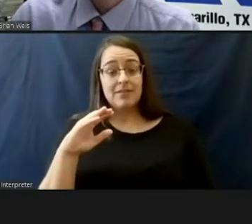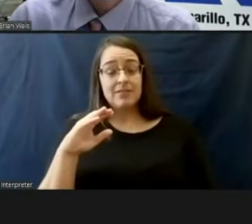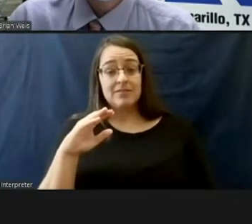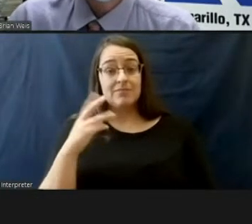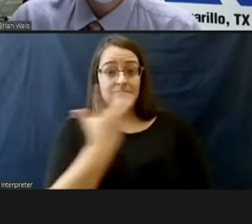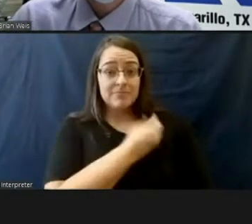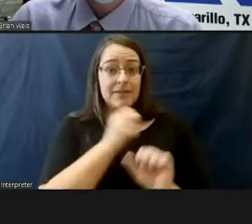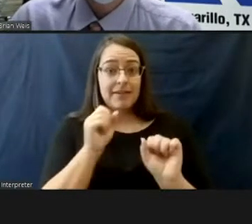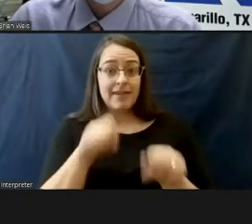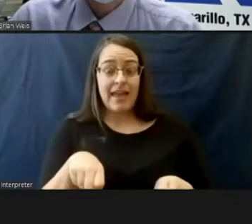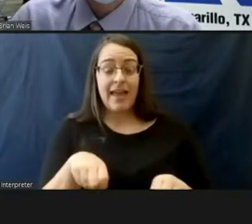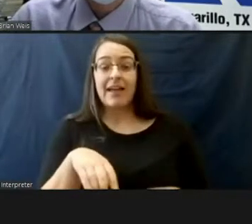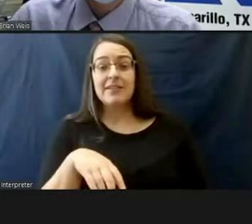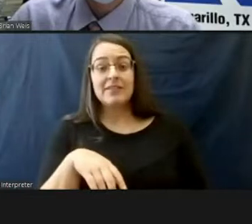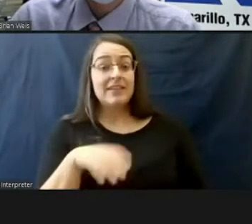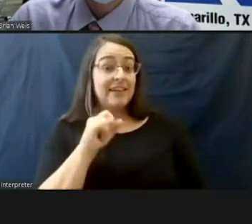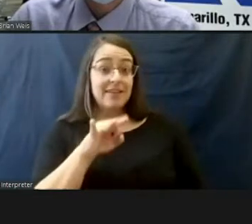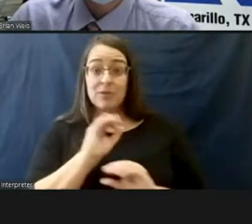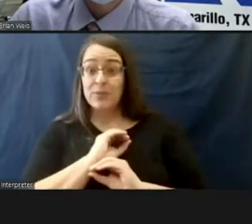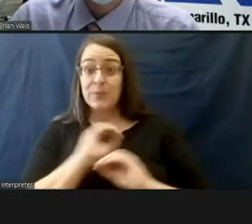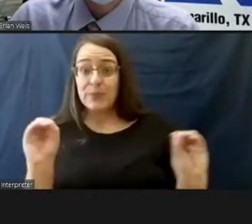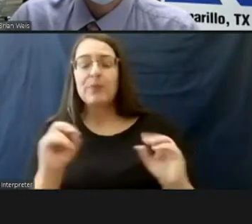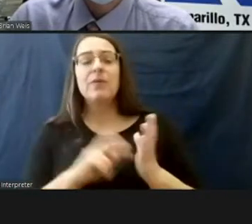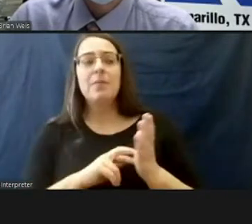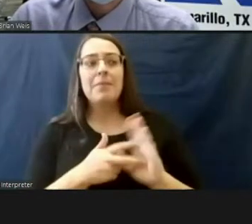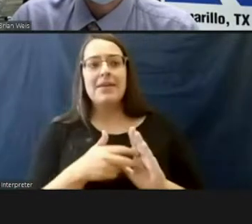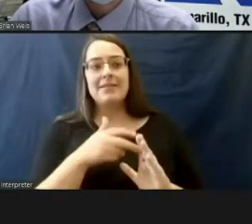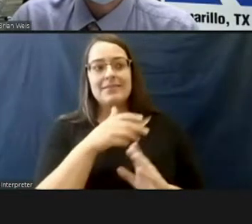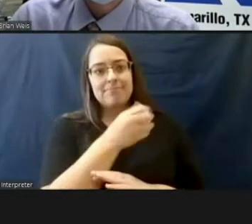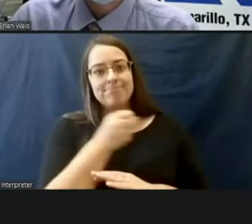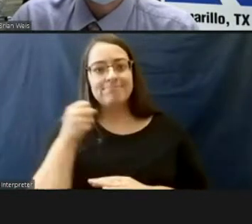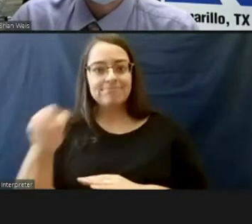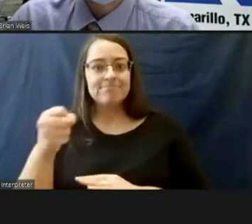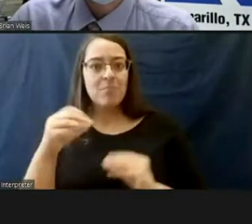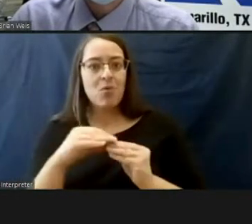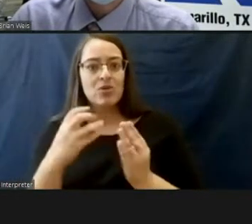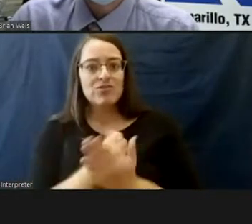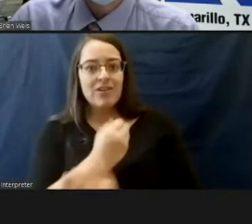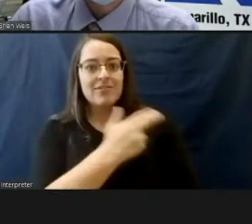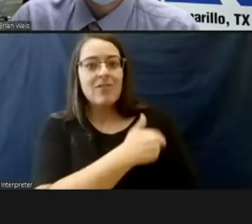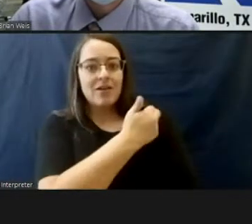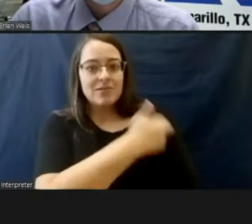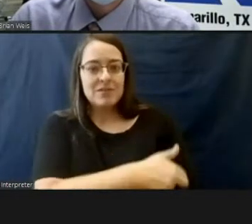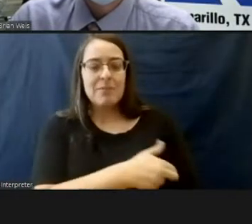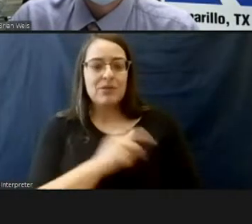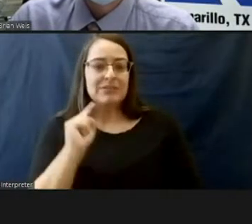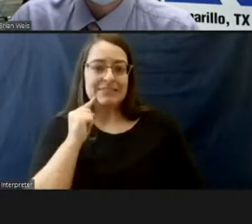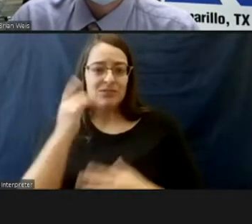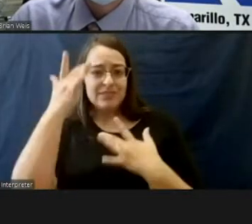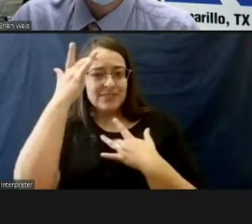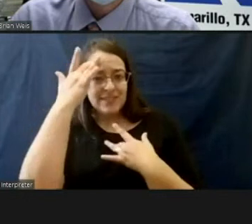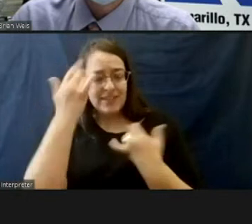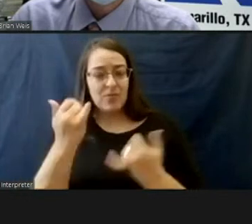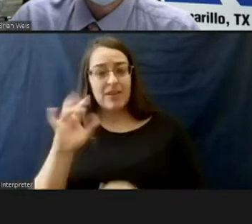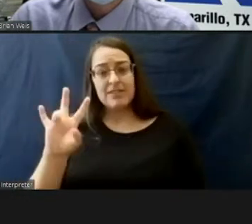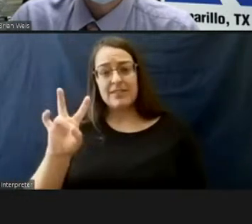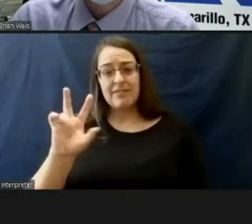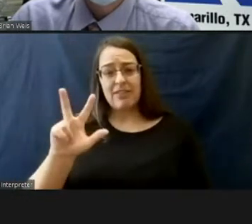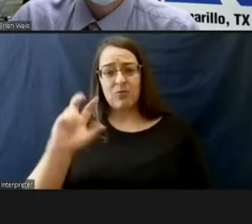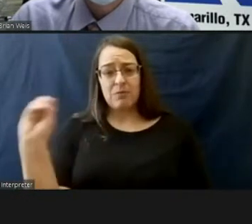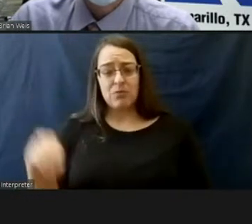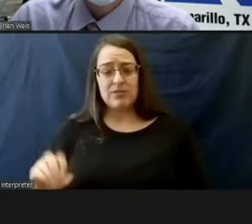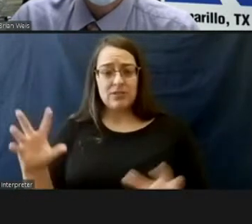unfortunately severe disease in some individuals. Right now, we're using 73% of our total ventilator inventory